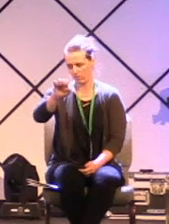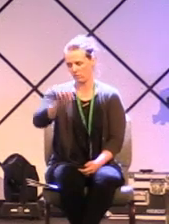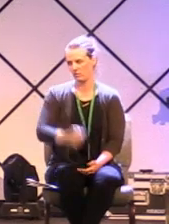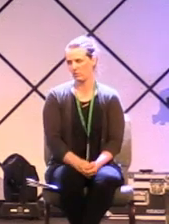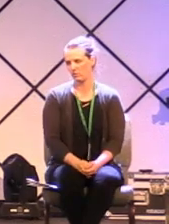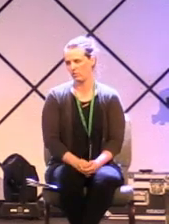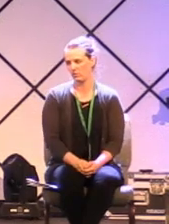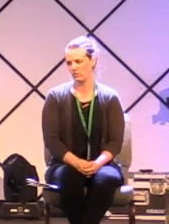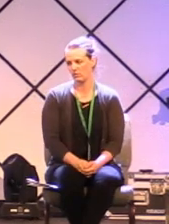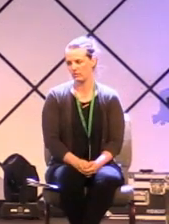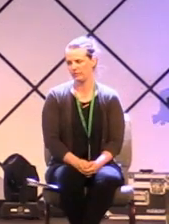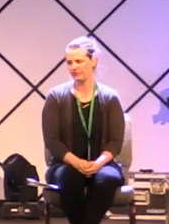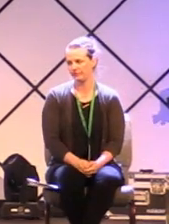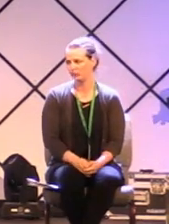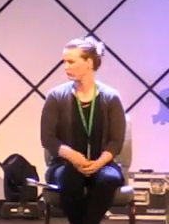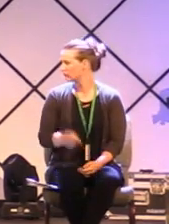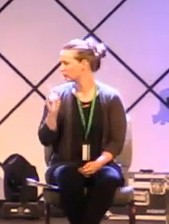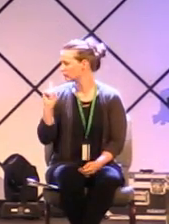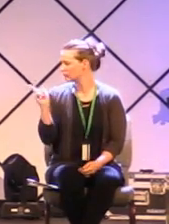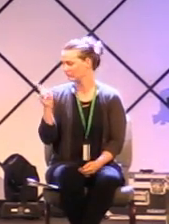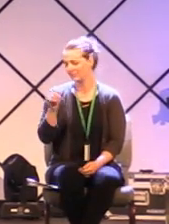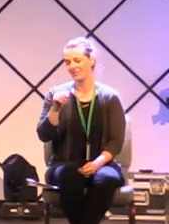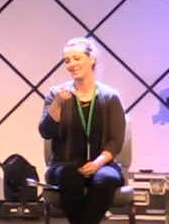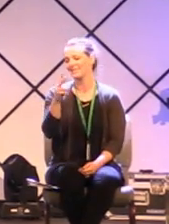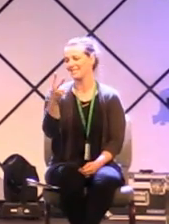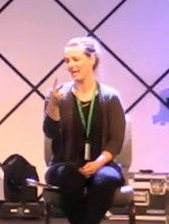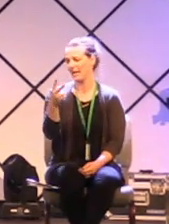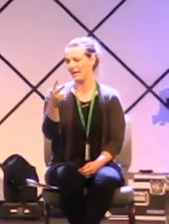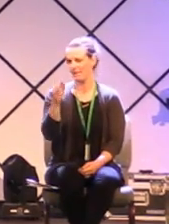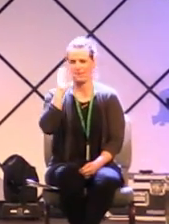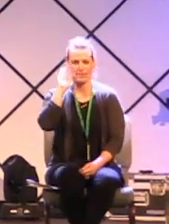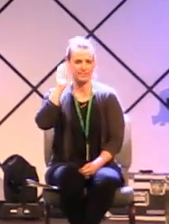Nancy Eklund of Seattle, Washington, their second puppy.